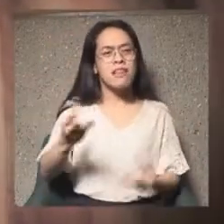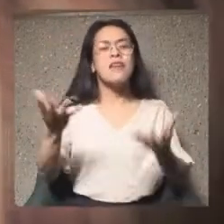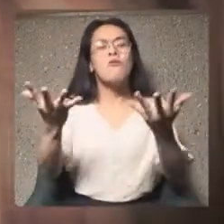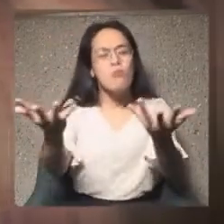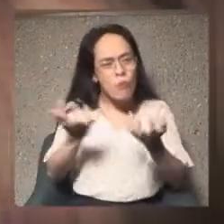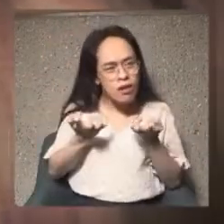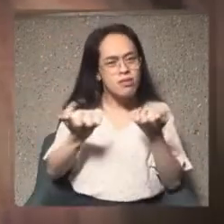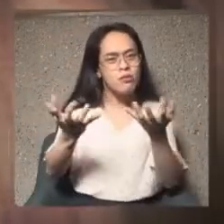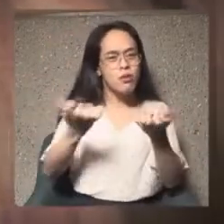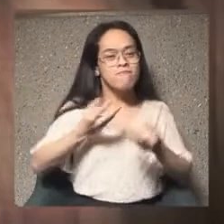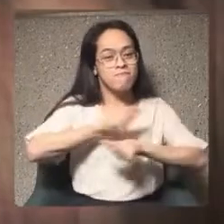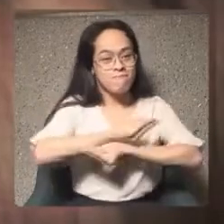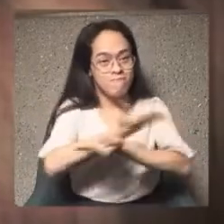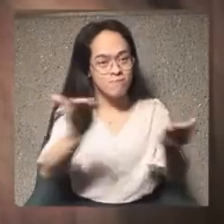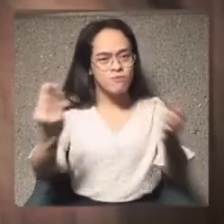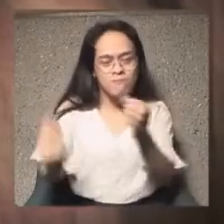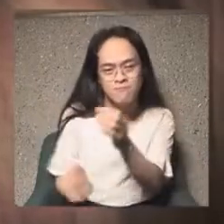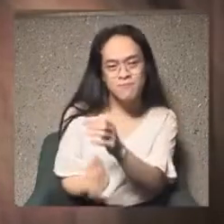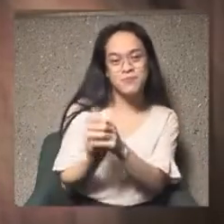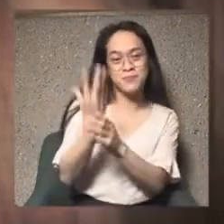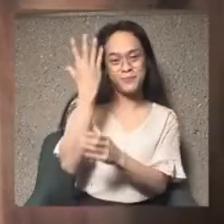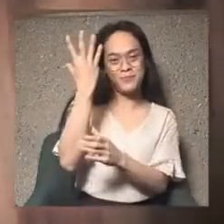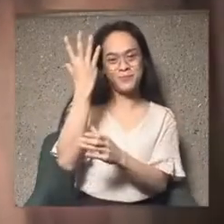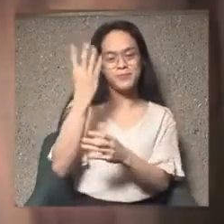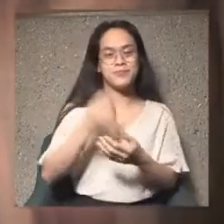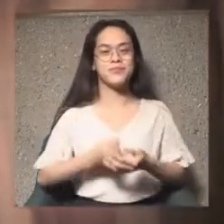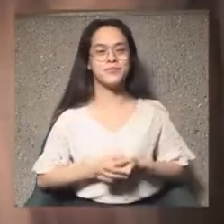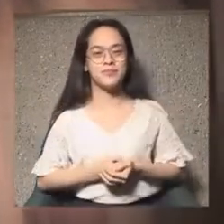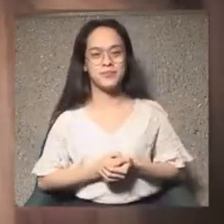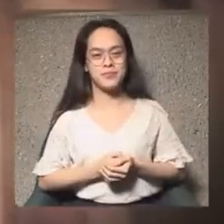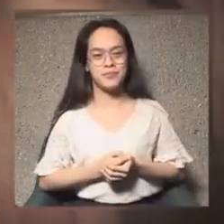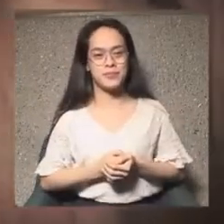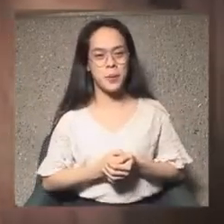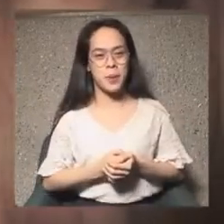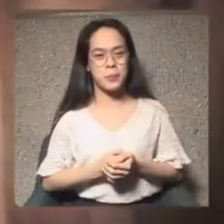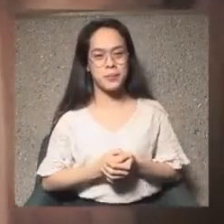you still have some strongholds in your life?